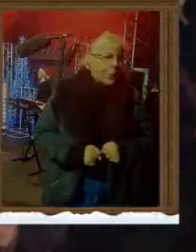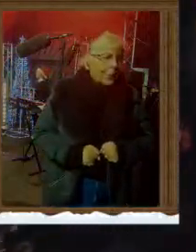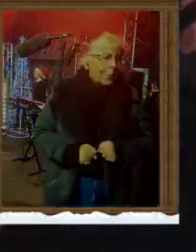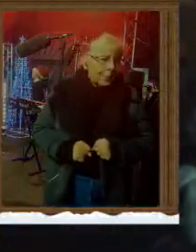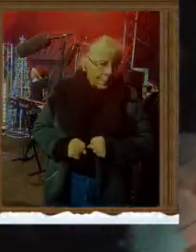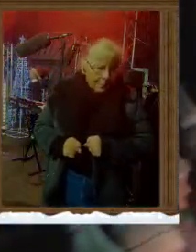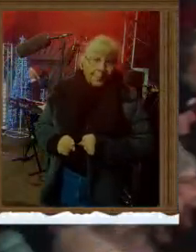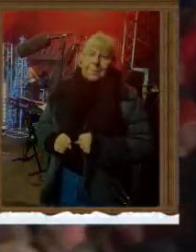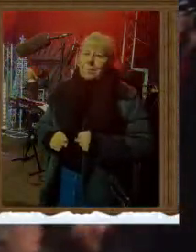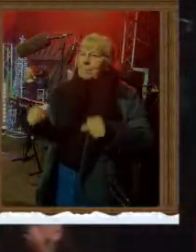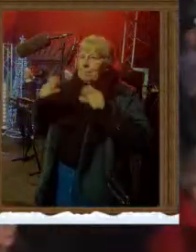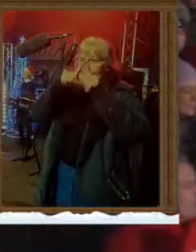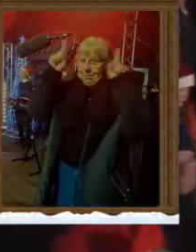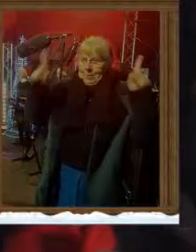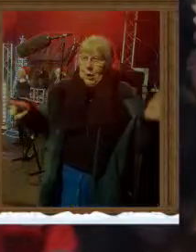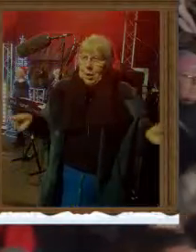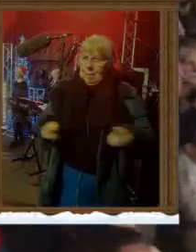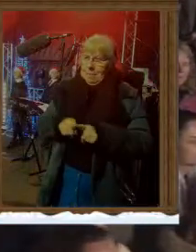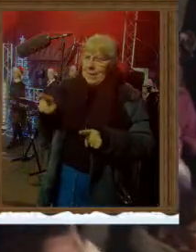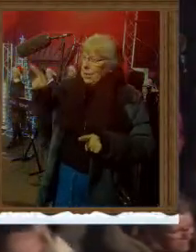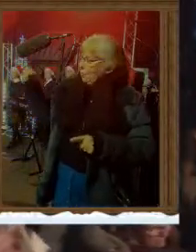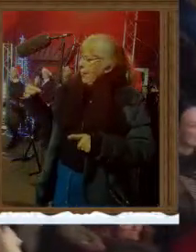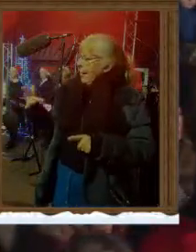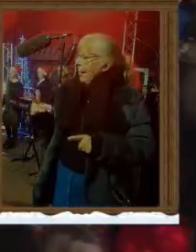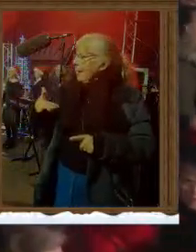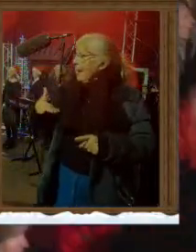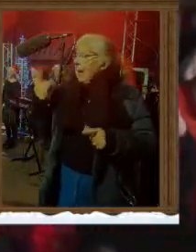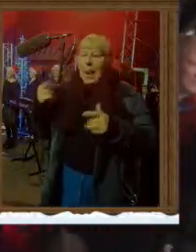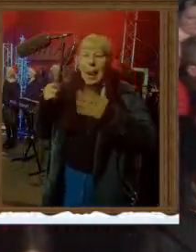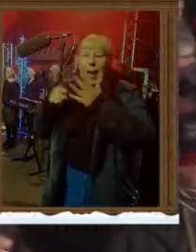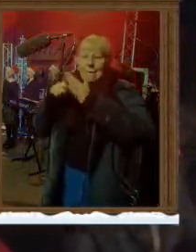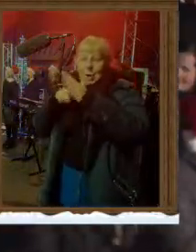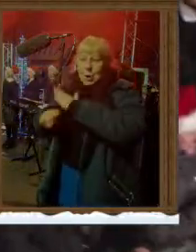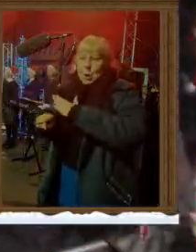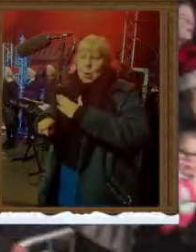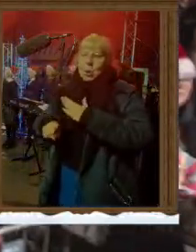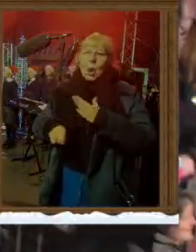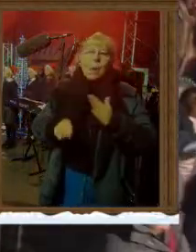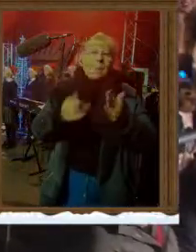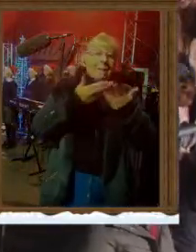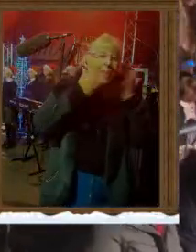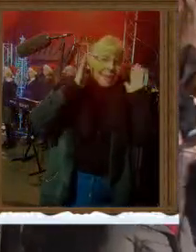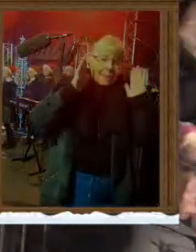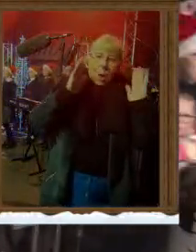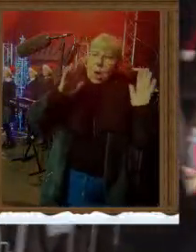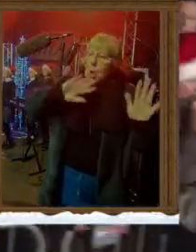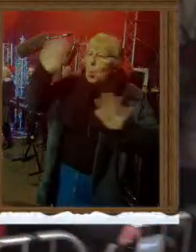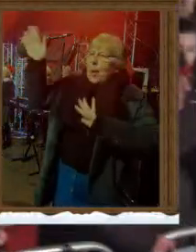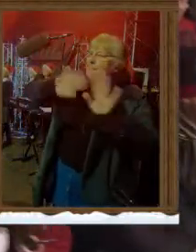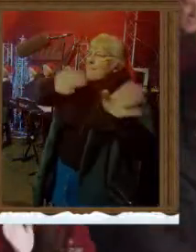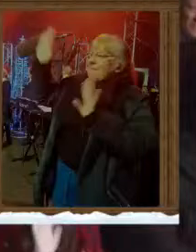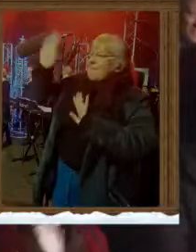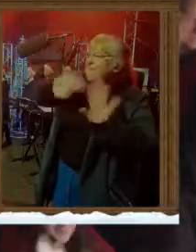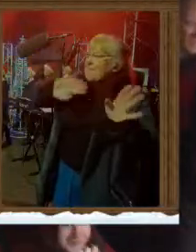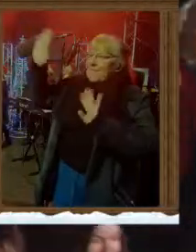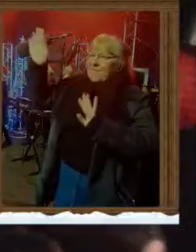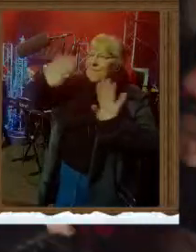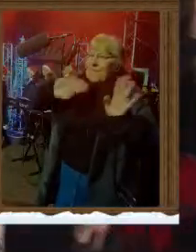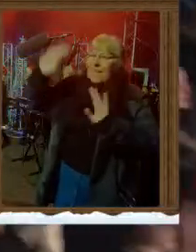On the big screen, we're live on YouTube and Facebook to the world. Give us a big Ballyclare wave for the